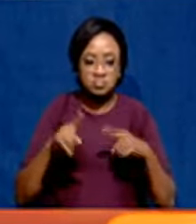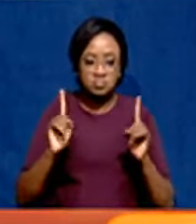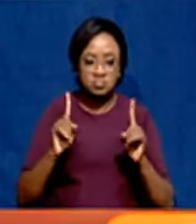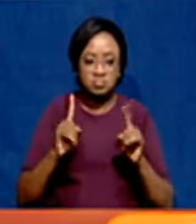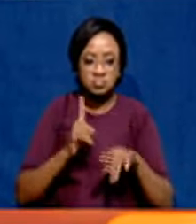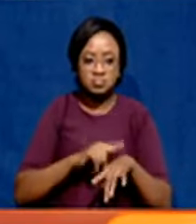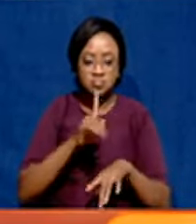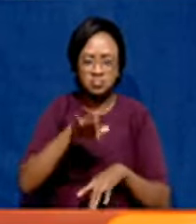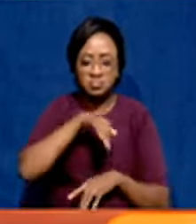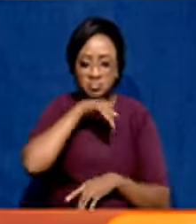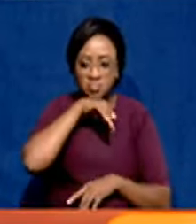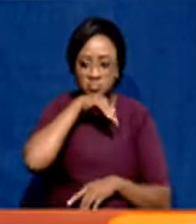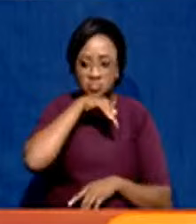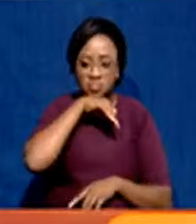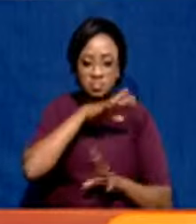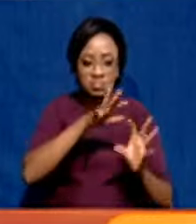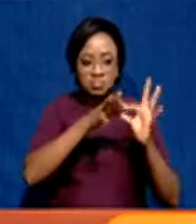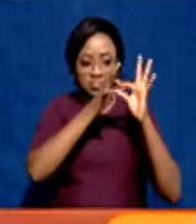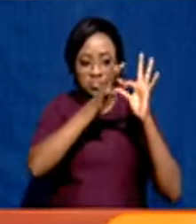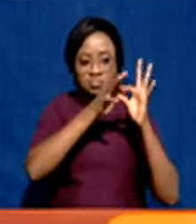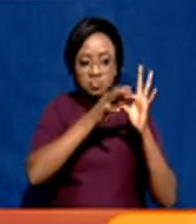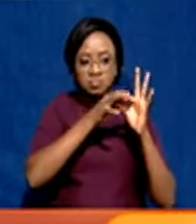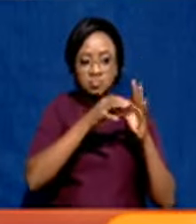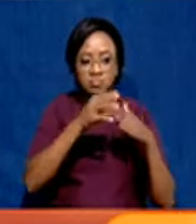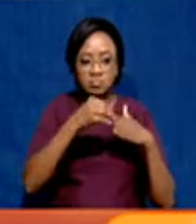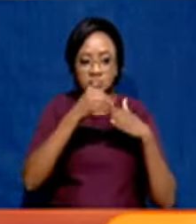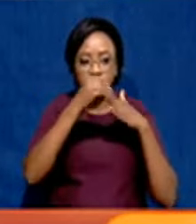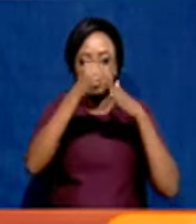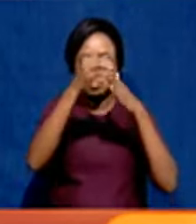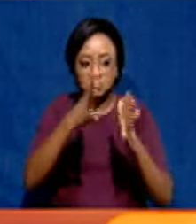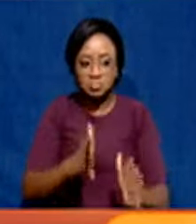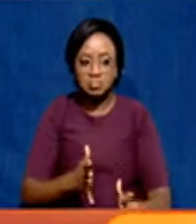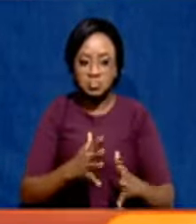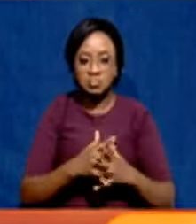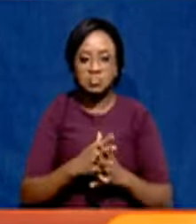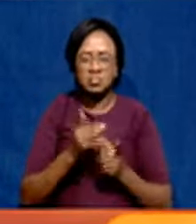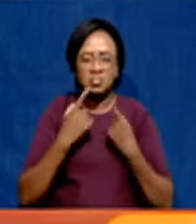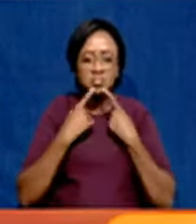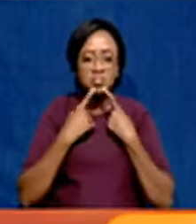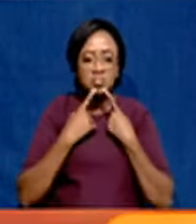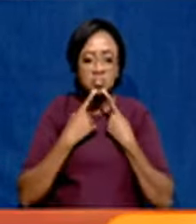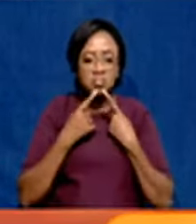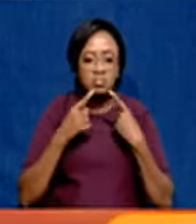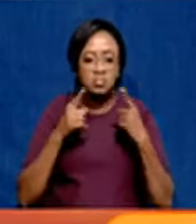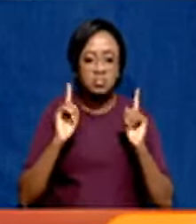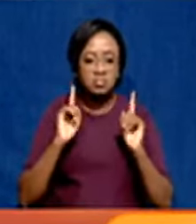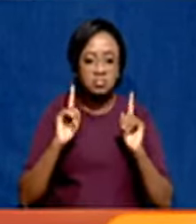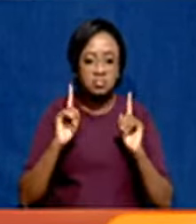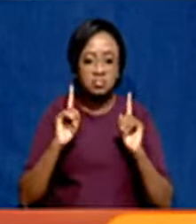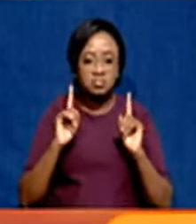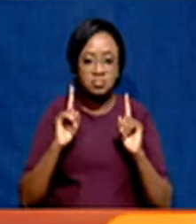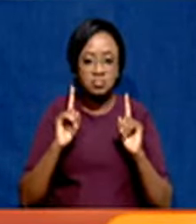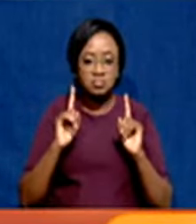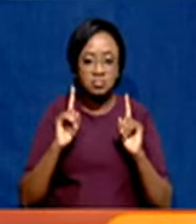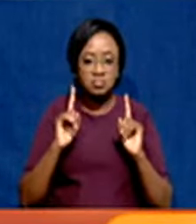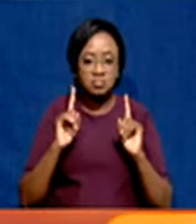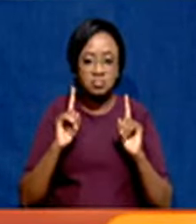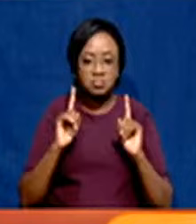Raila Odinga, who's the Azimio Coalition leader, announced his candidature for the position of